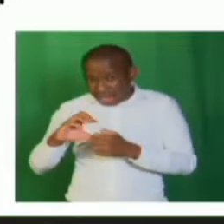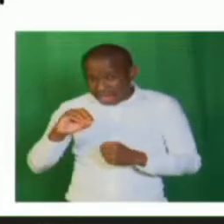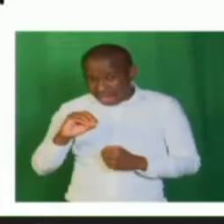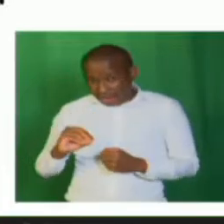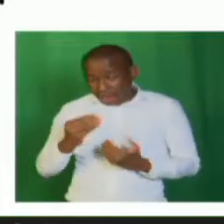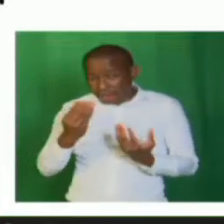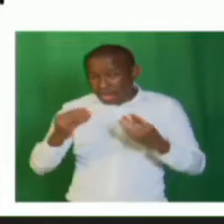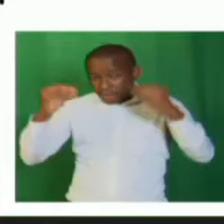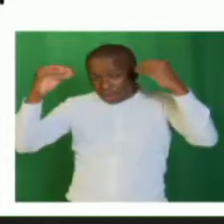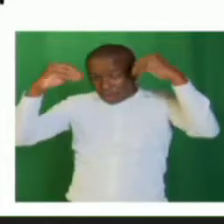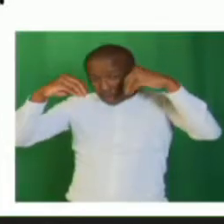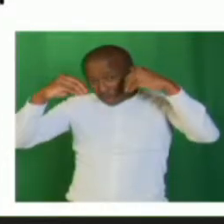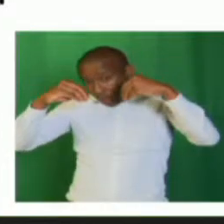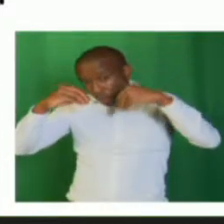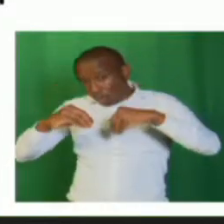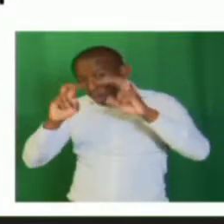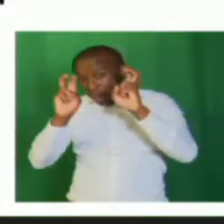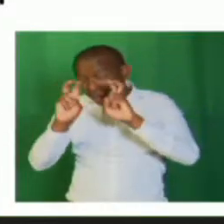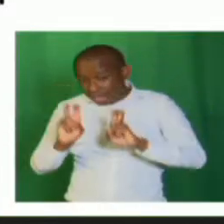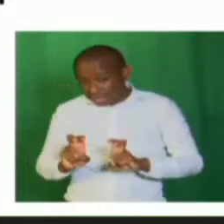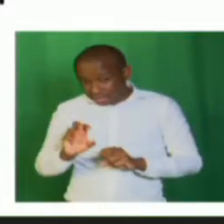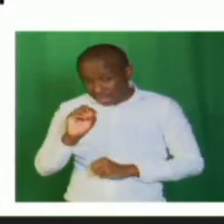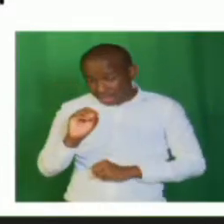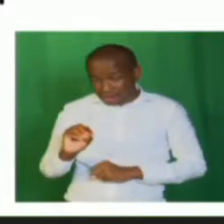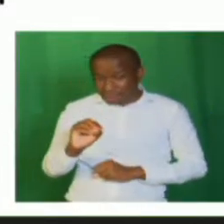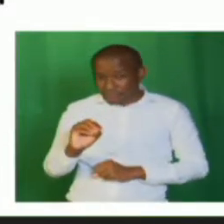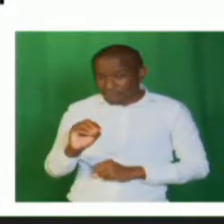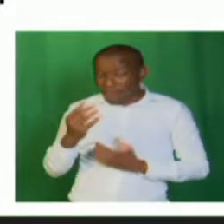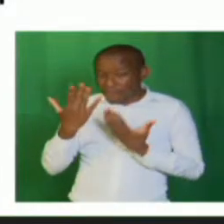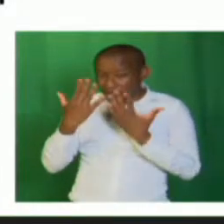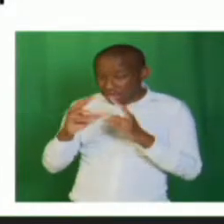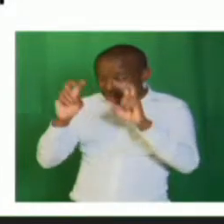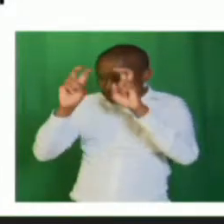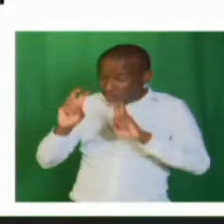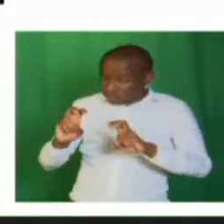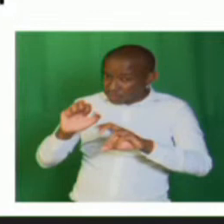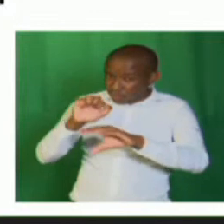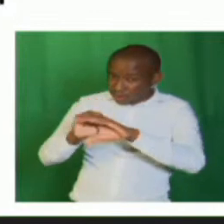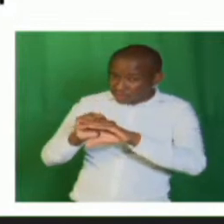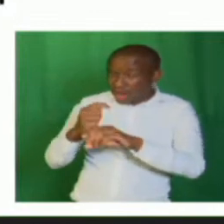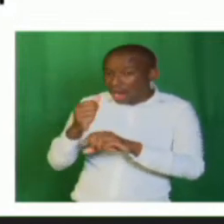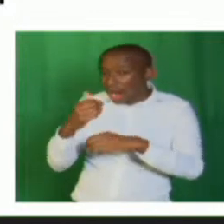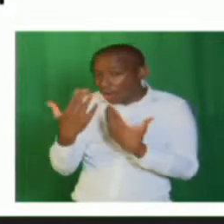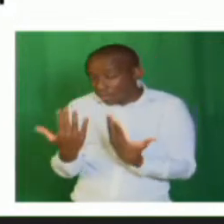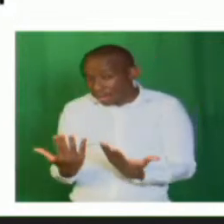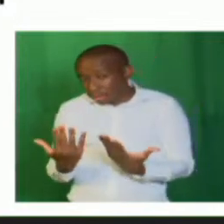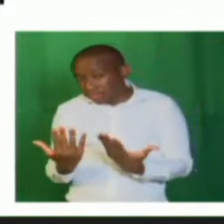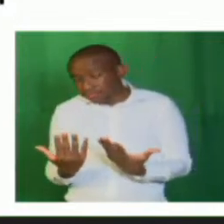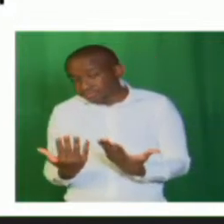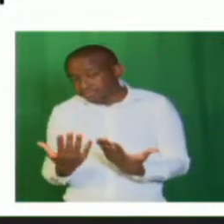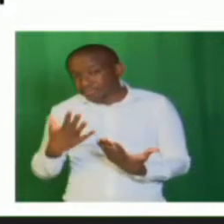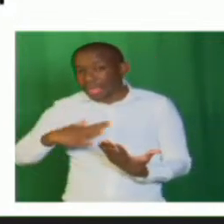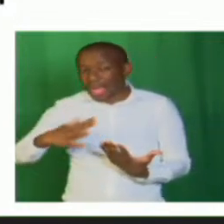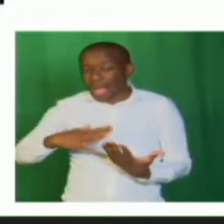of electricity bill when the consumption increases. So also the possible grade you